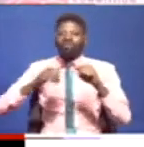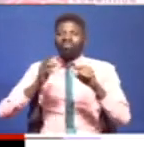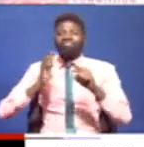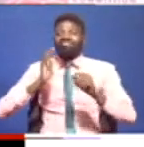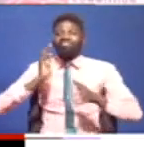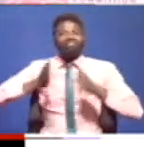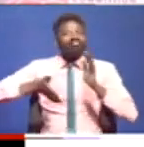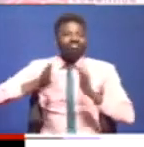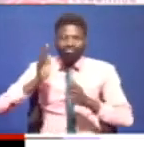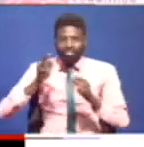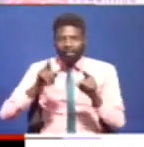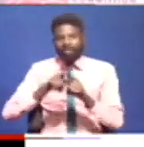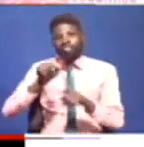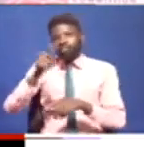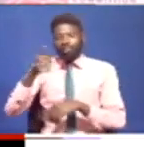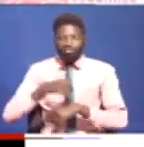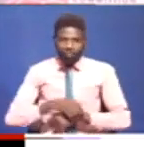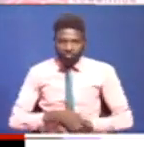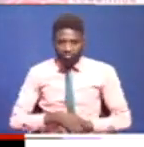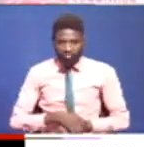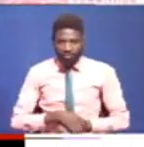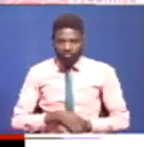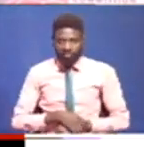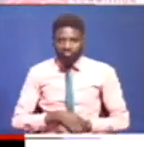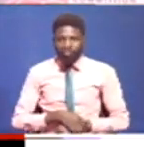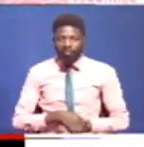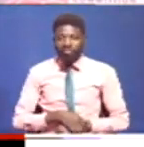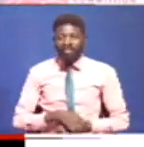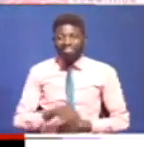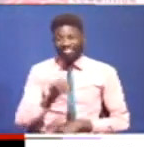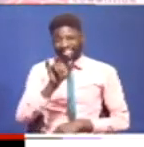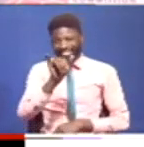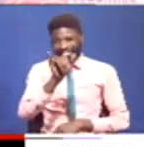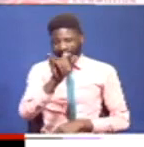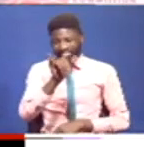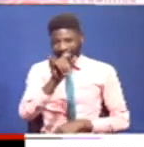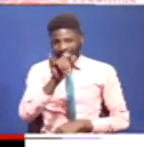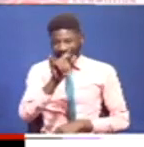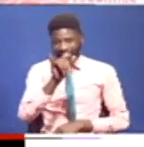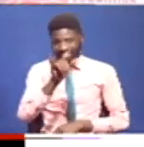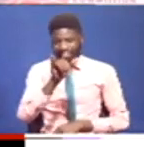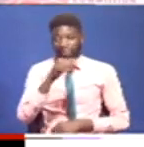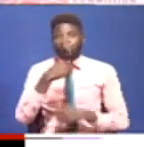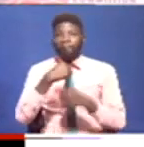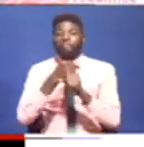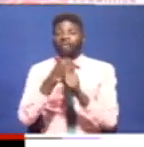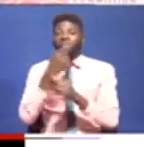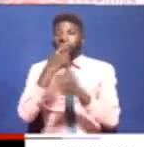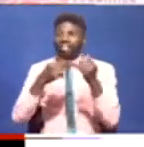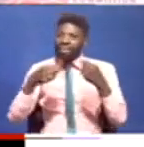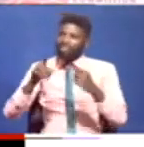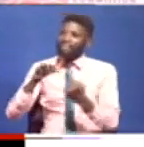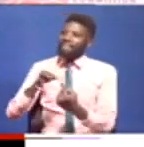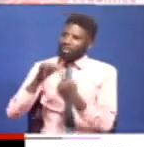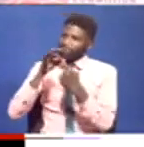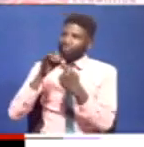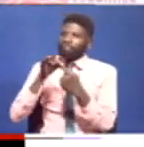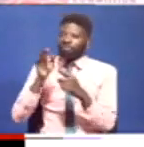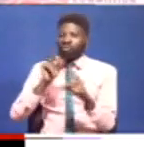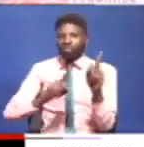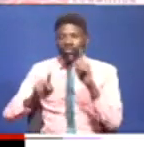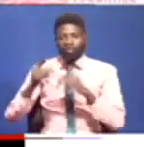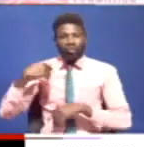others. It is that disproportionality that really makes them very special people. We